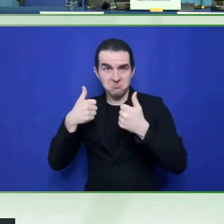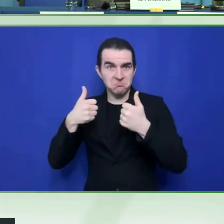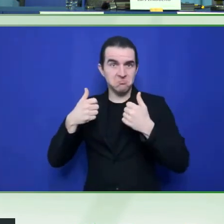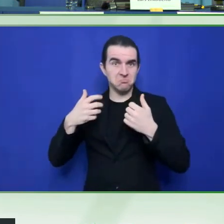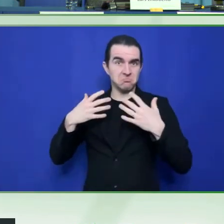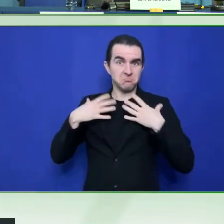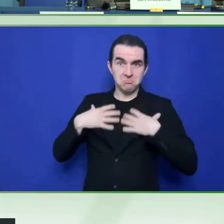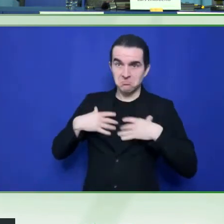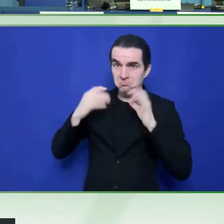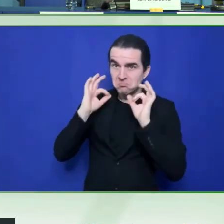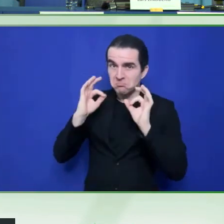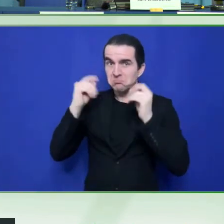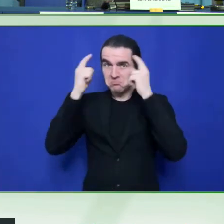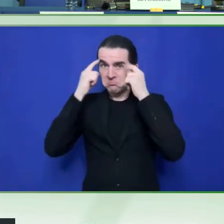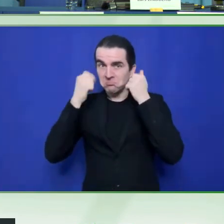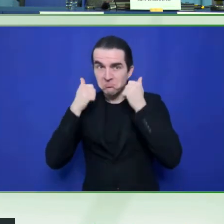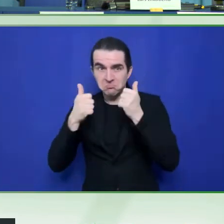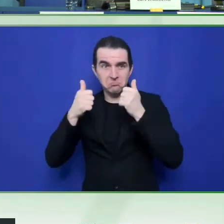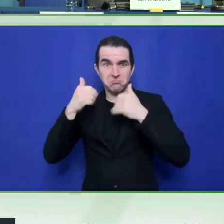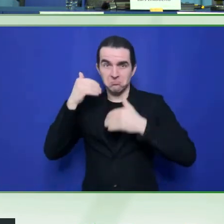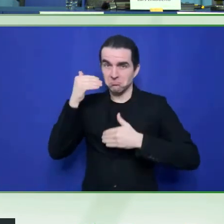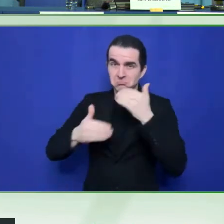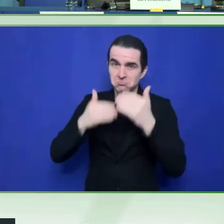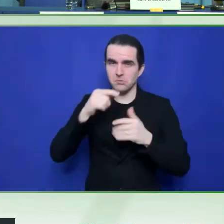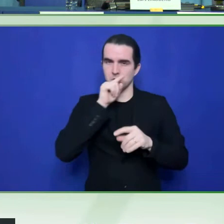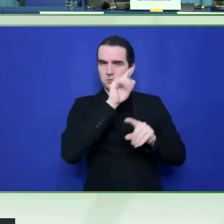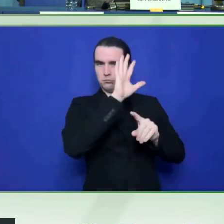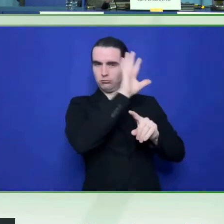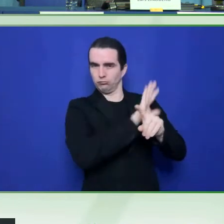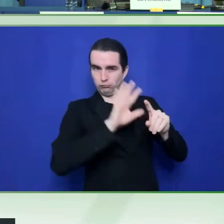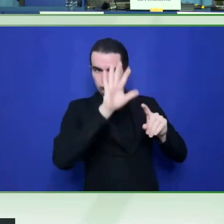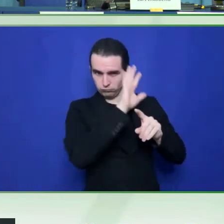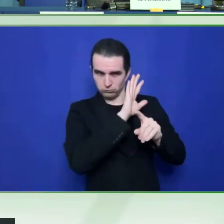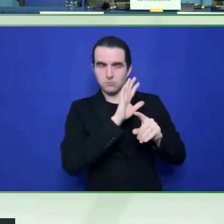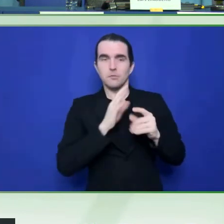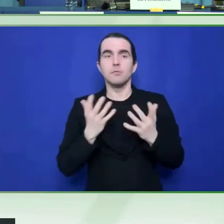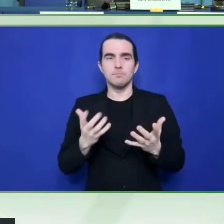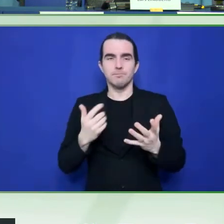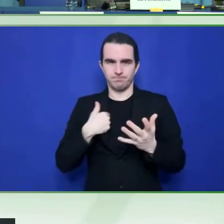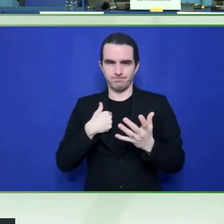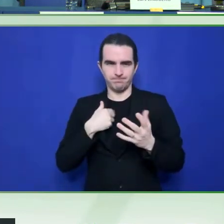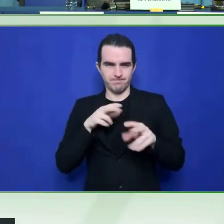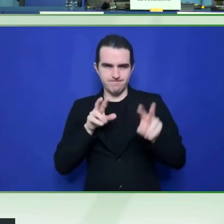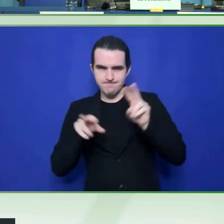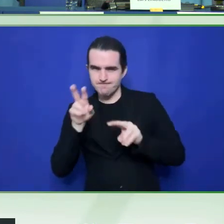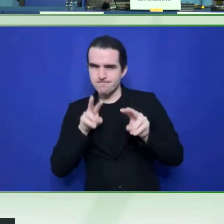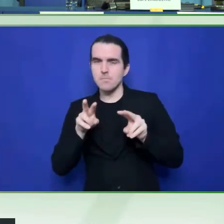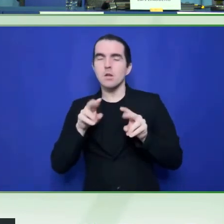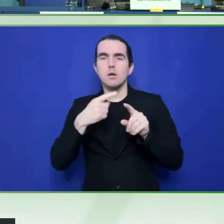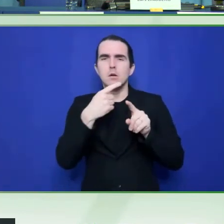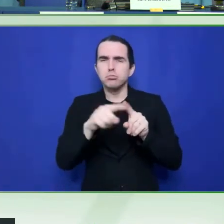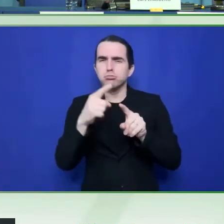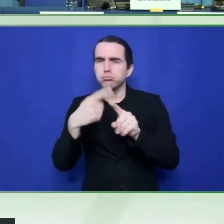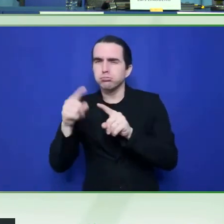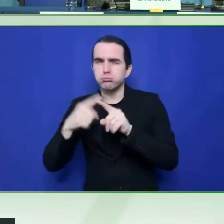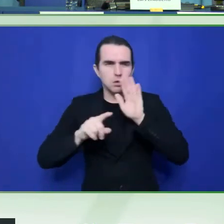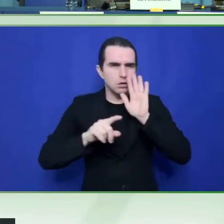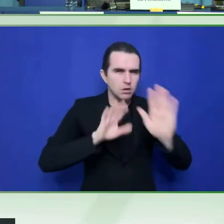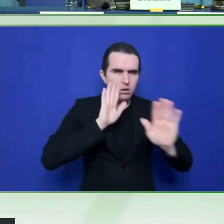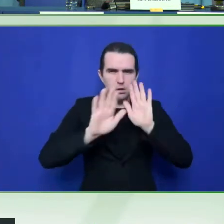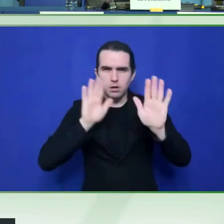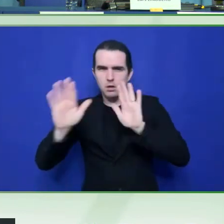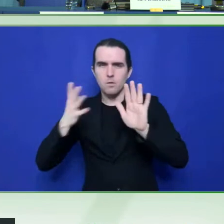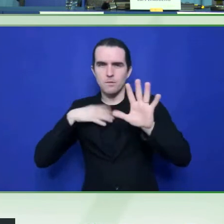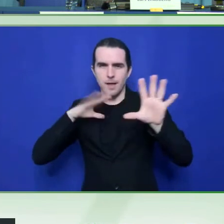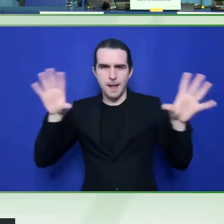2019 and 2021, and also come from the Nordic Labour Market Committee, which